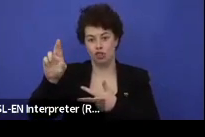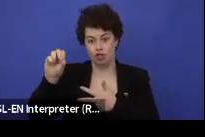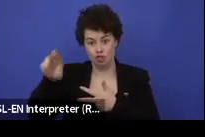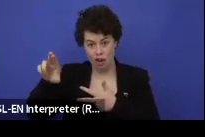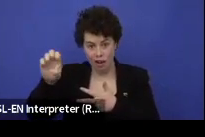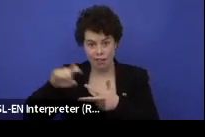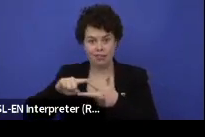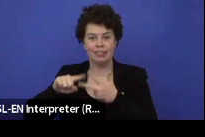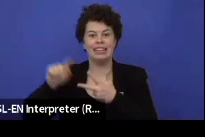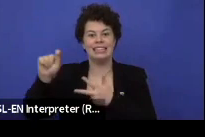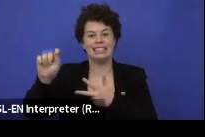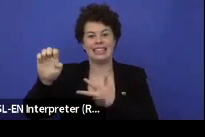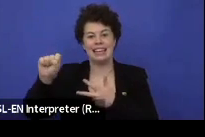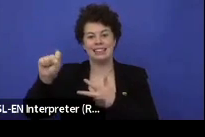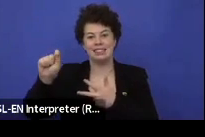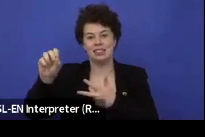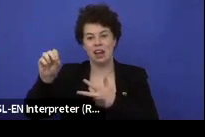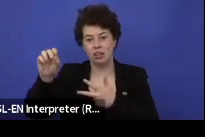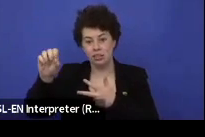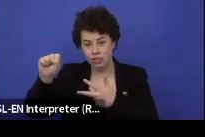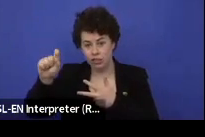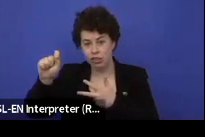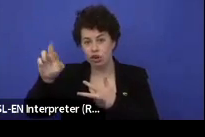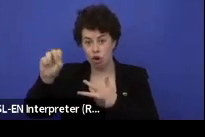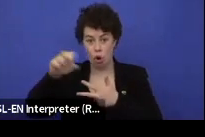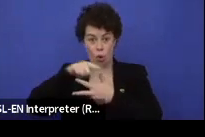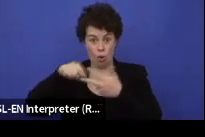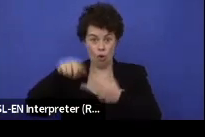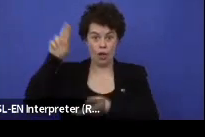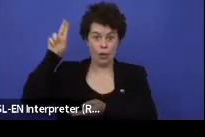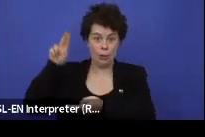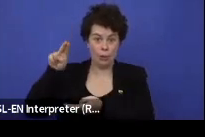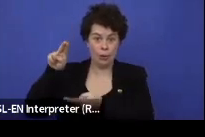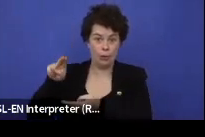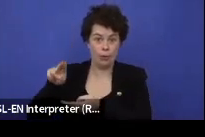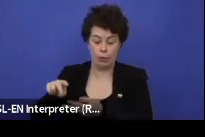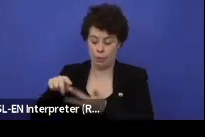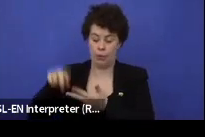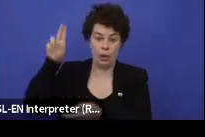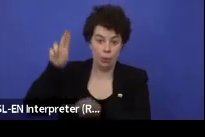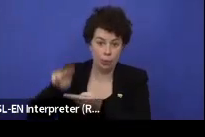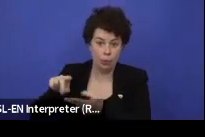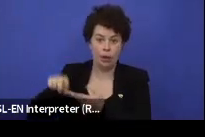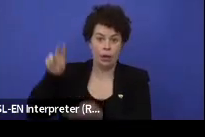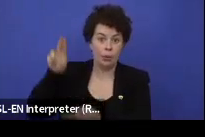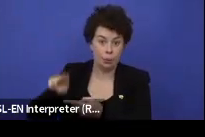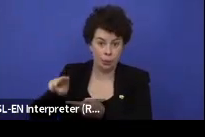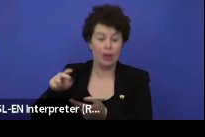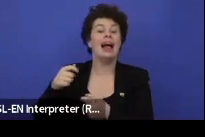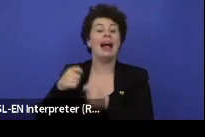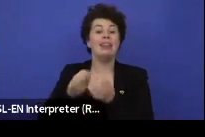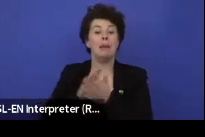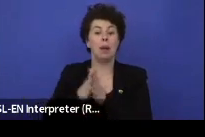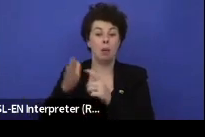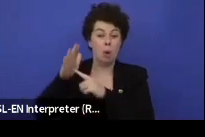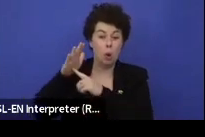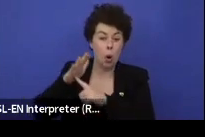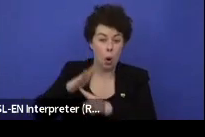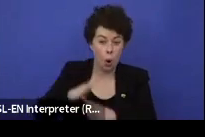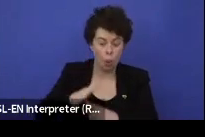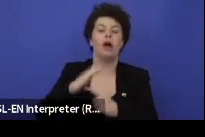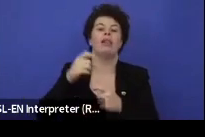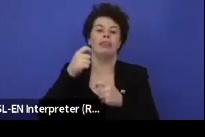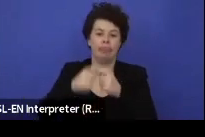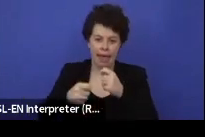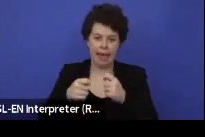eventually they get to such low levels then that the person reaches menopause.